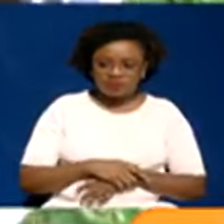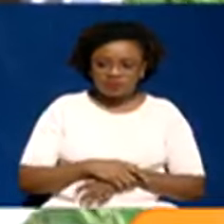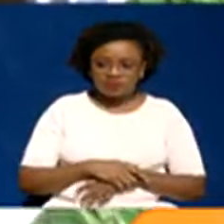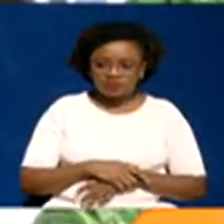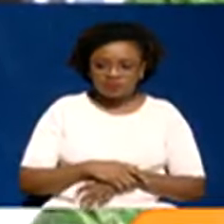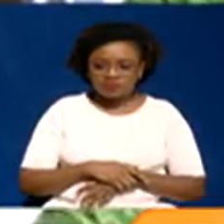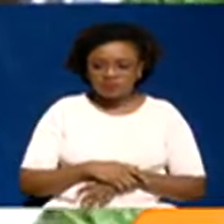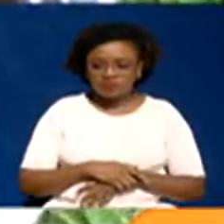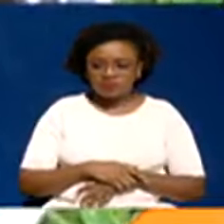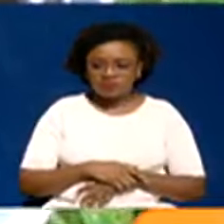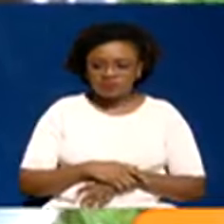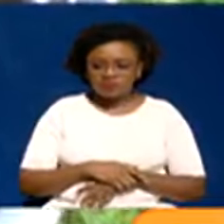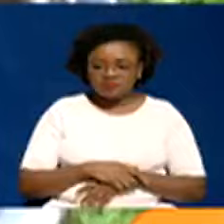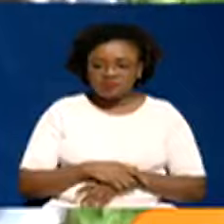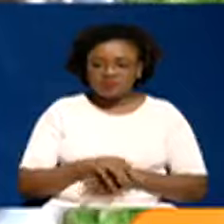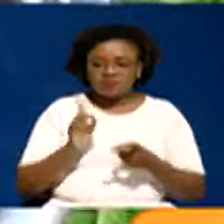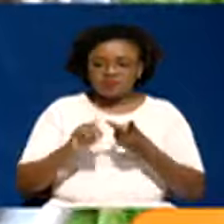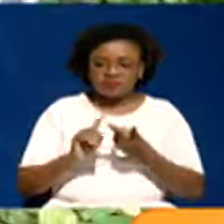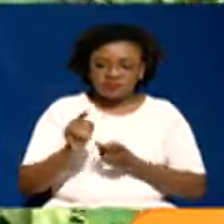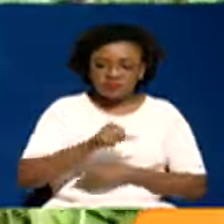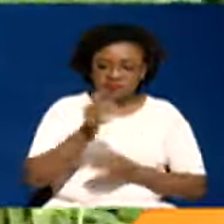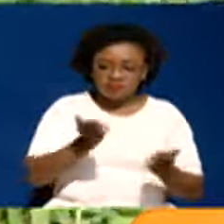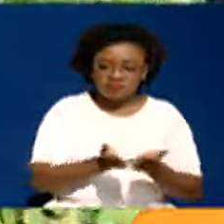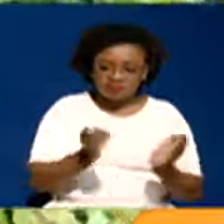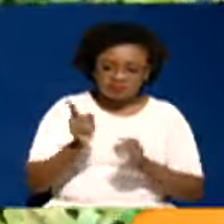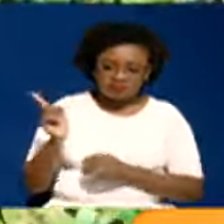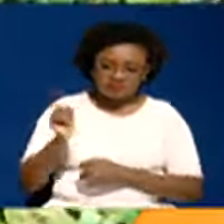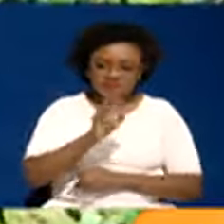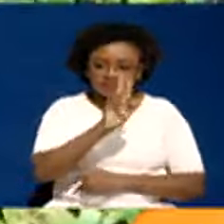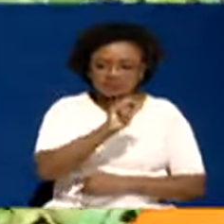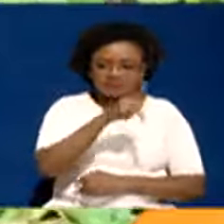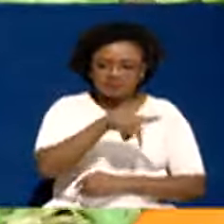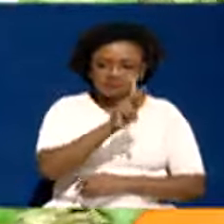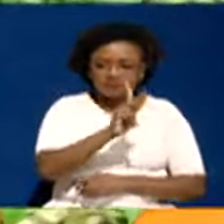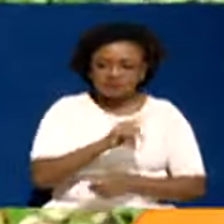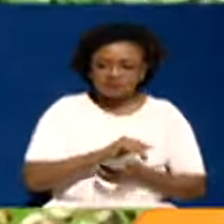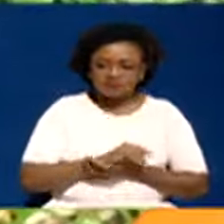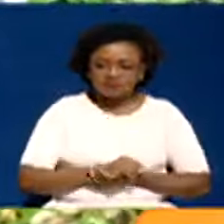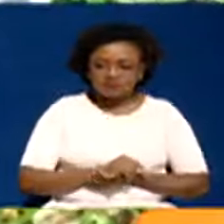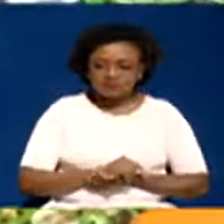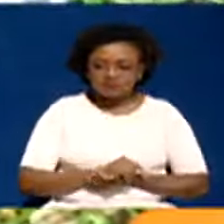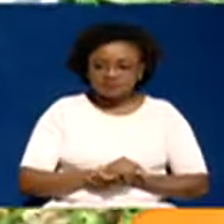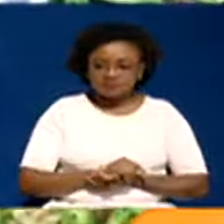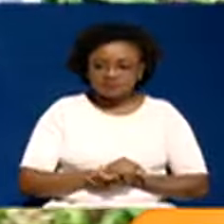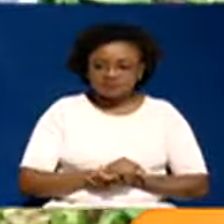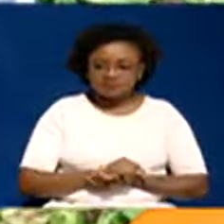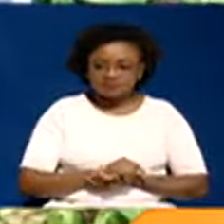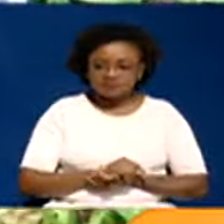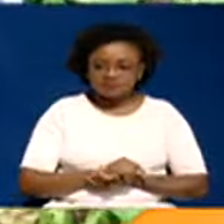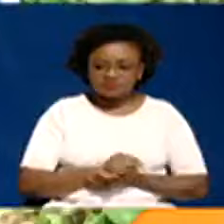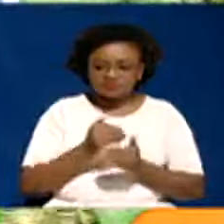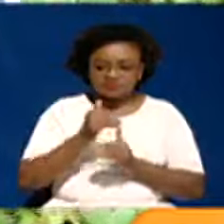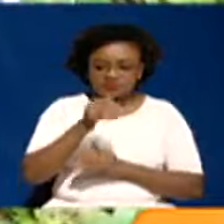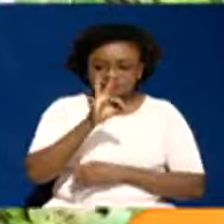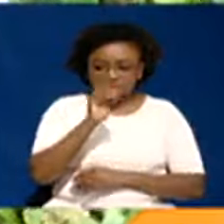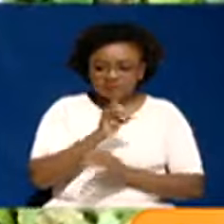And in another, the NPK 9166 from NCPB. And after about half an